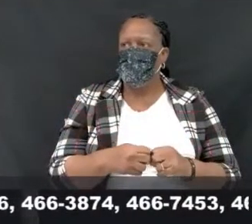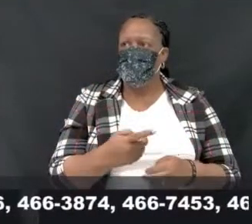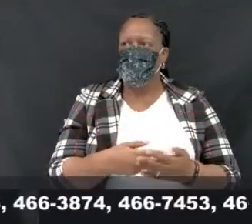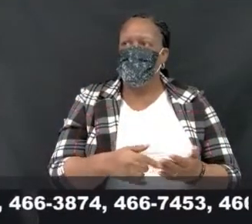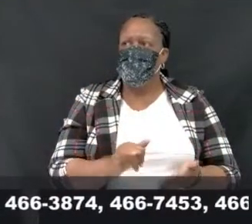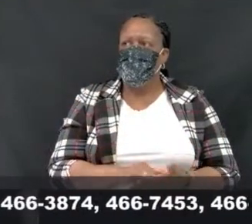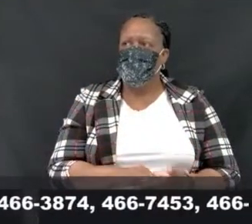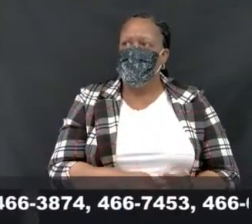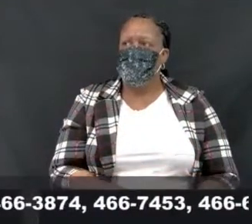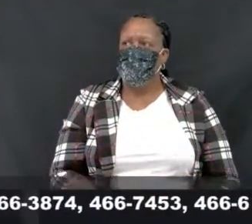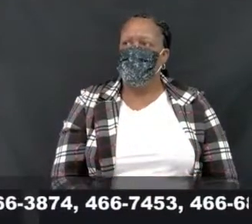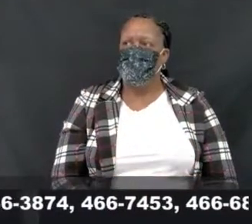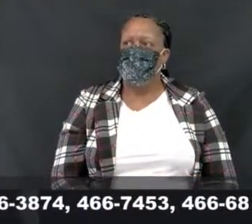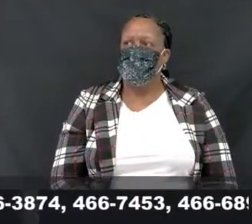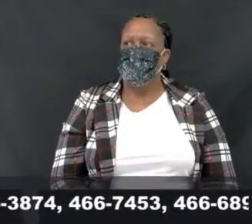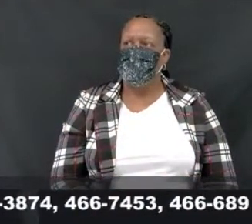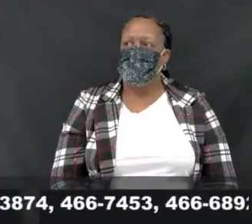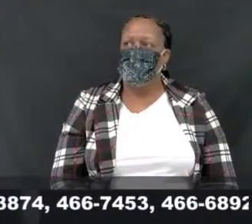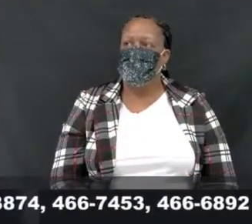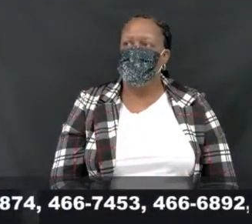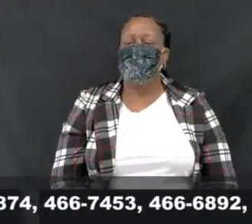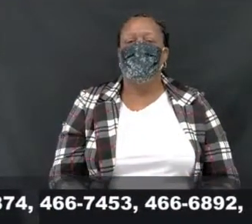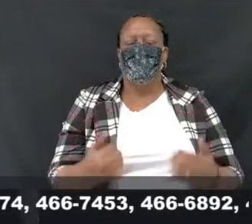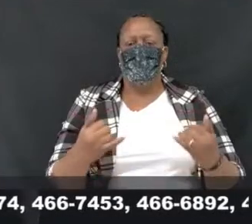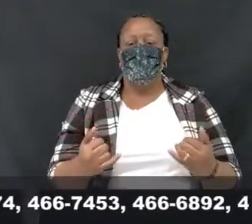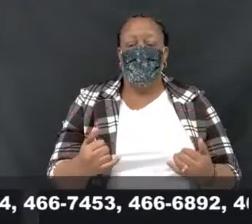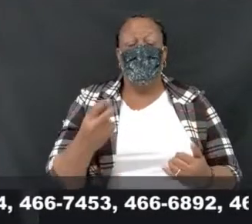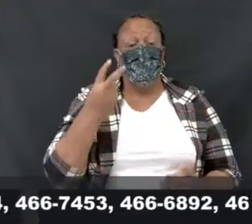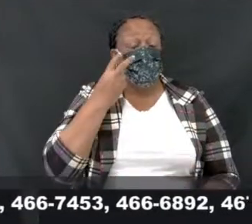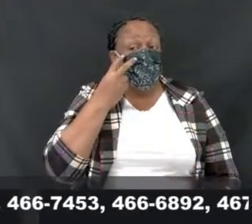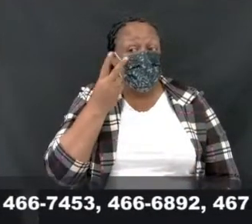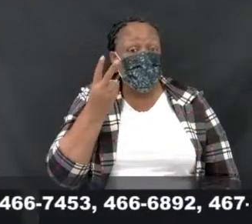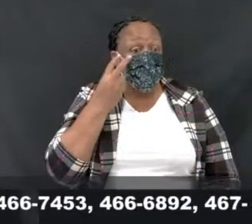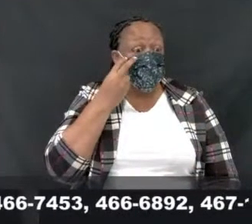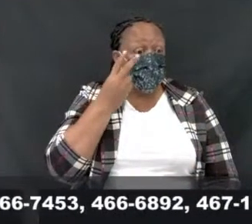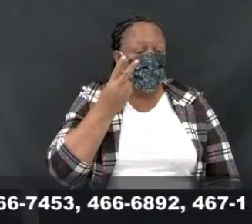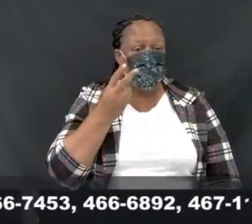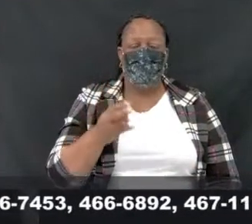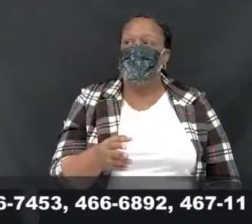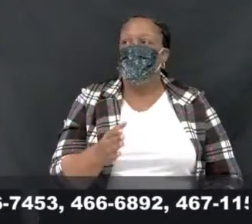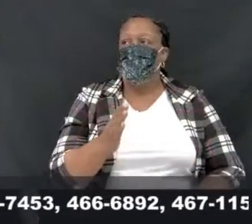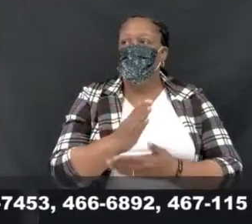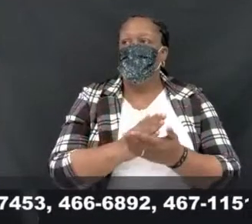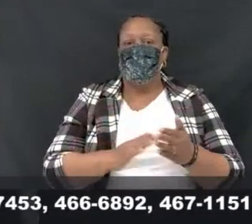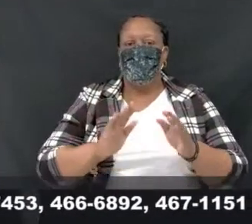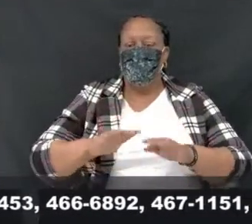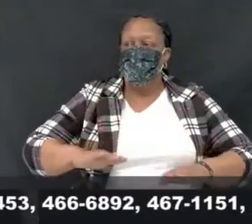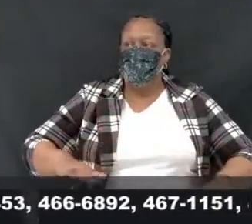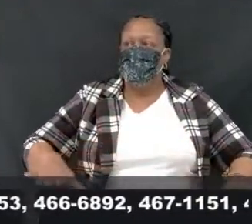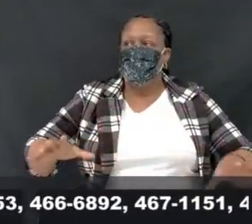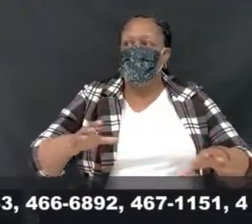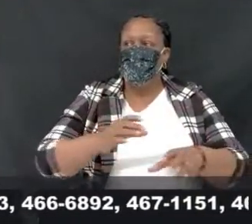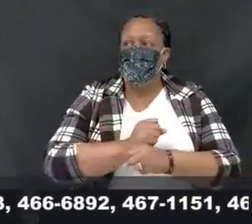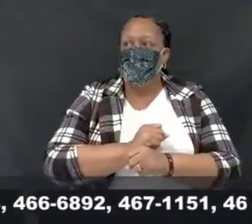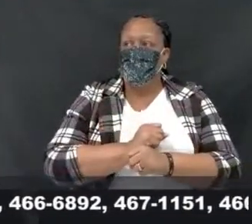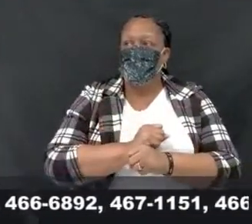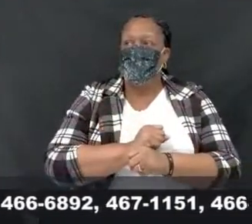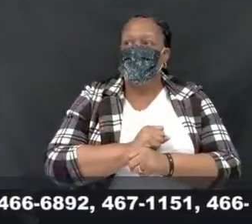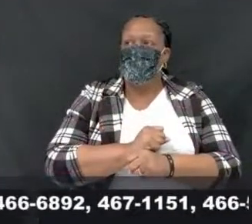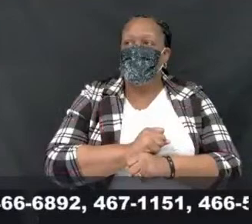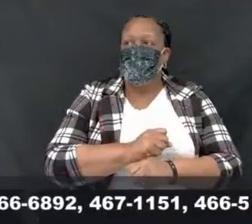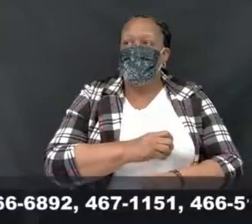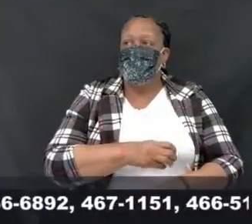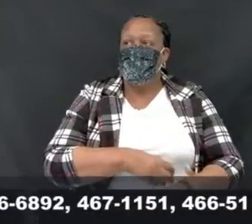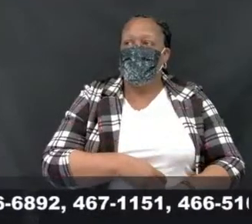The Ministry of Health is closely monitoring what is happening. Yes, there have been one or two kids presenting with